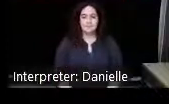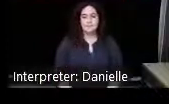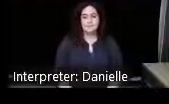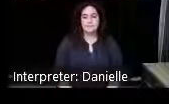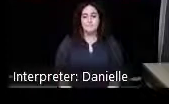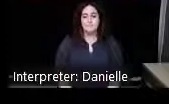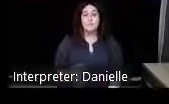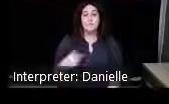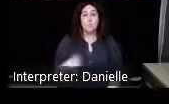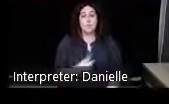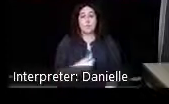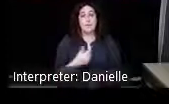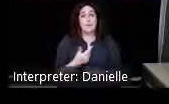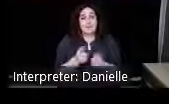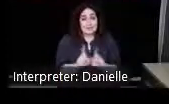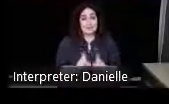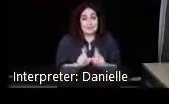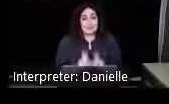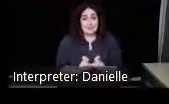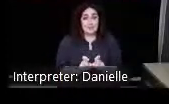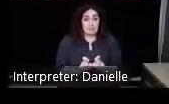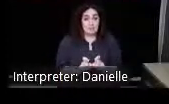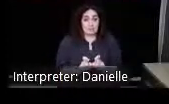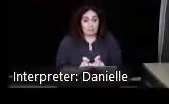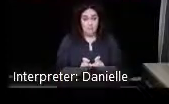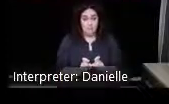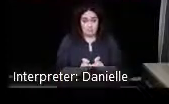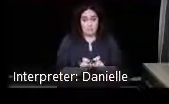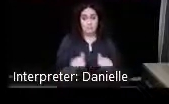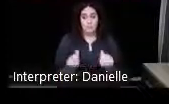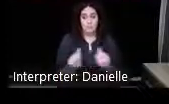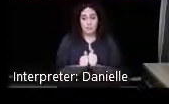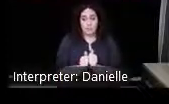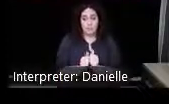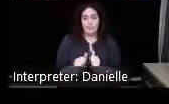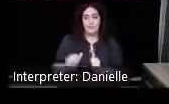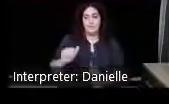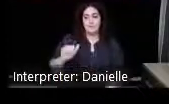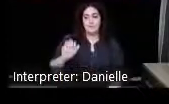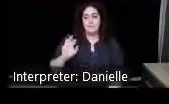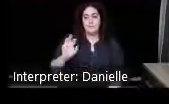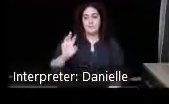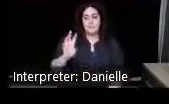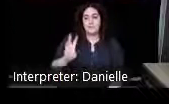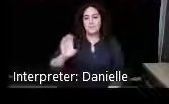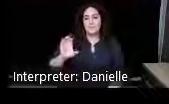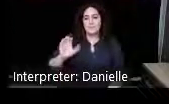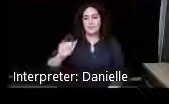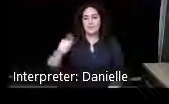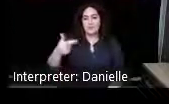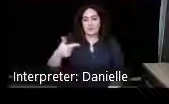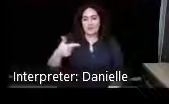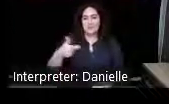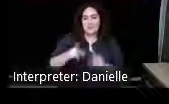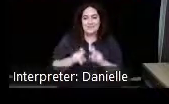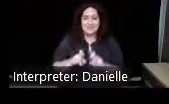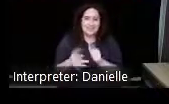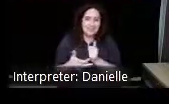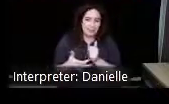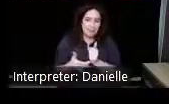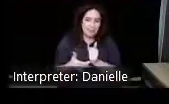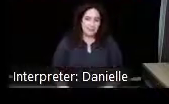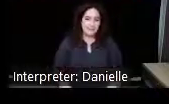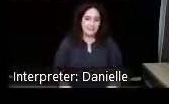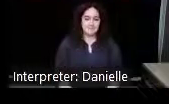by DK University's WCAG conformance testing methodology. Sorry, so much technicality here.